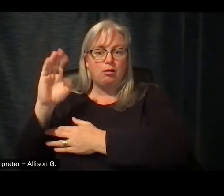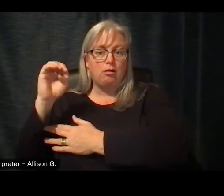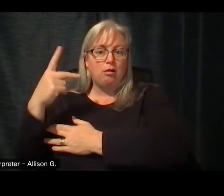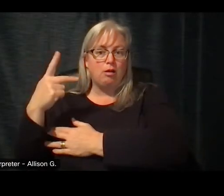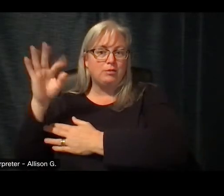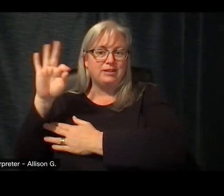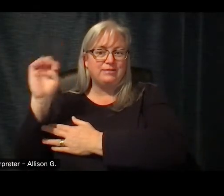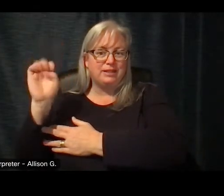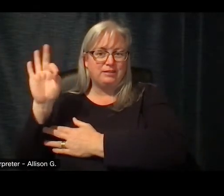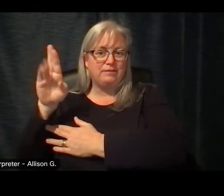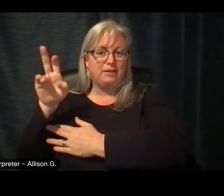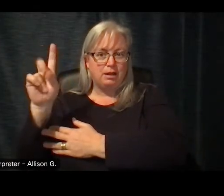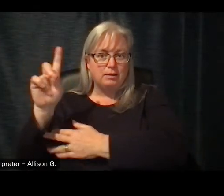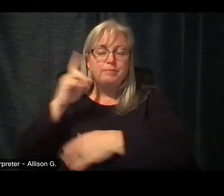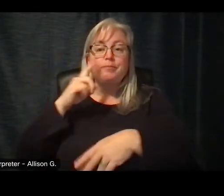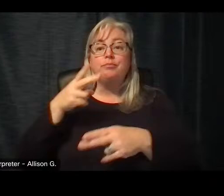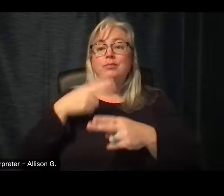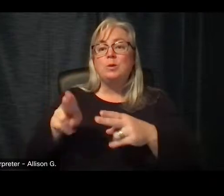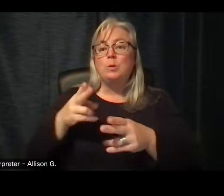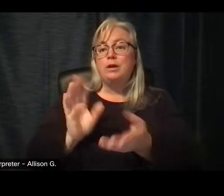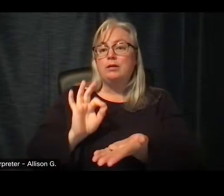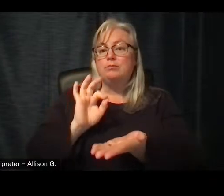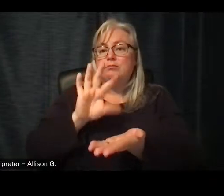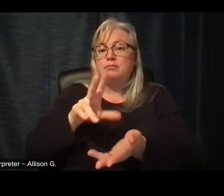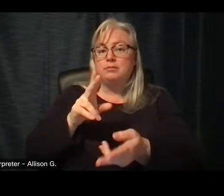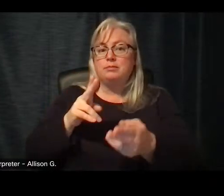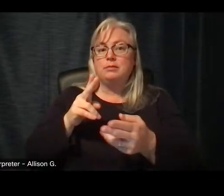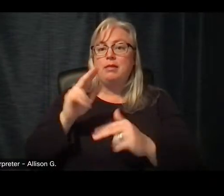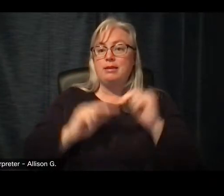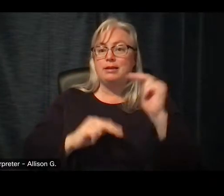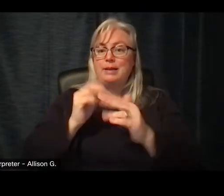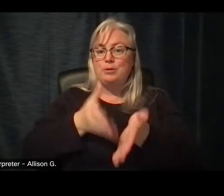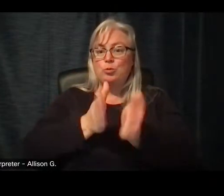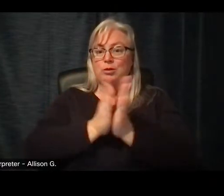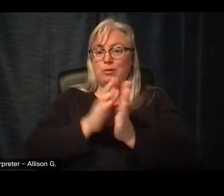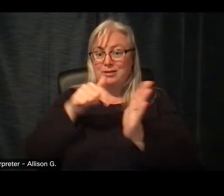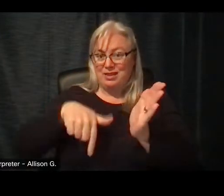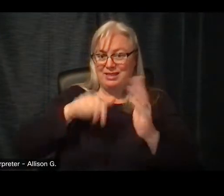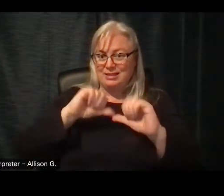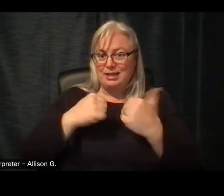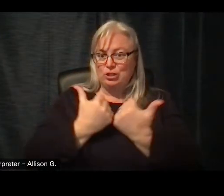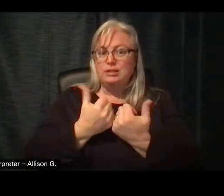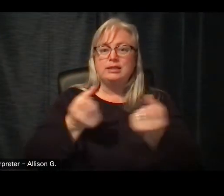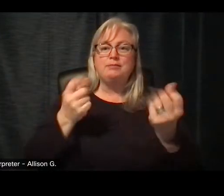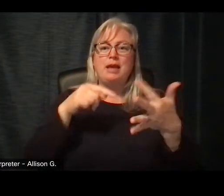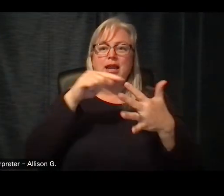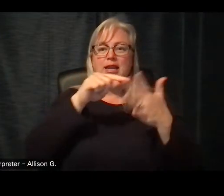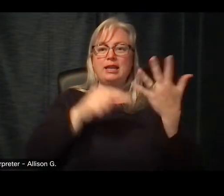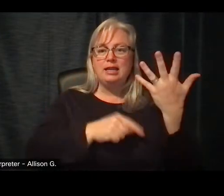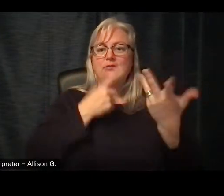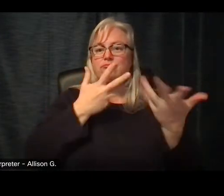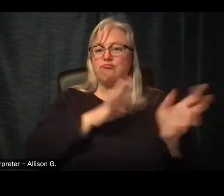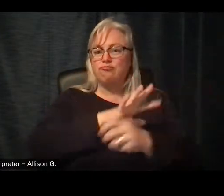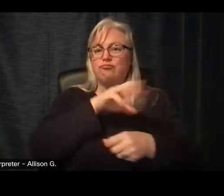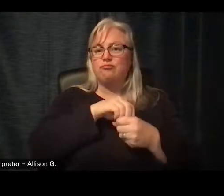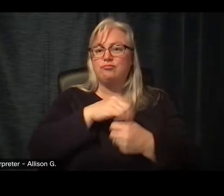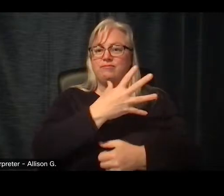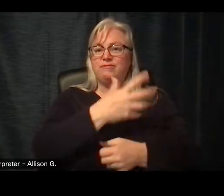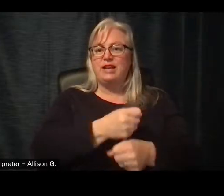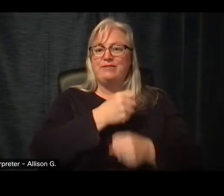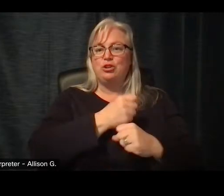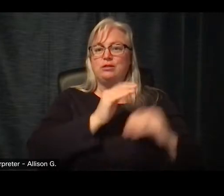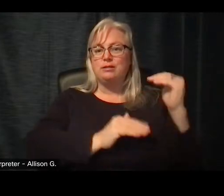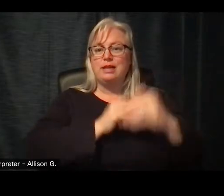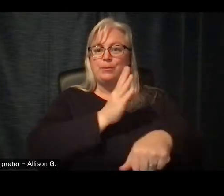Quick note on the capital improvements request for this agency. Many of these items are included in the 5-year capital improvement plan